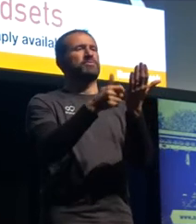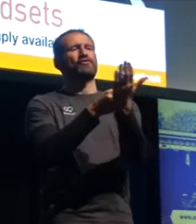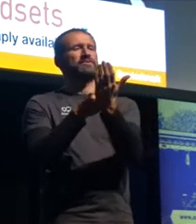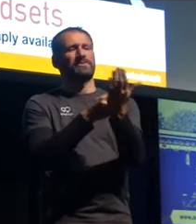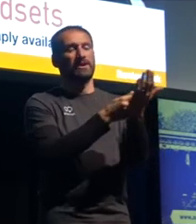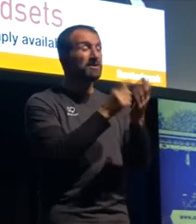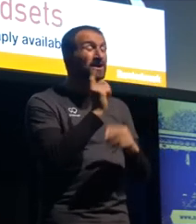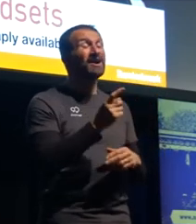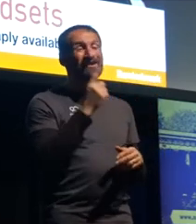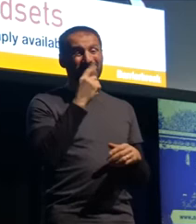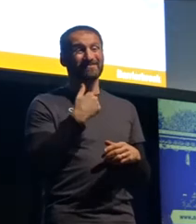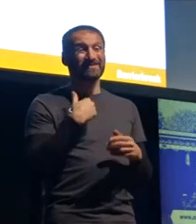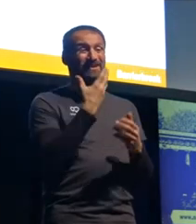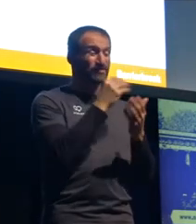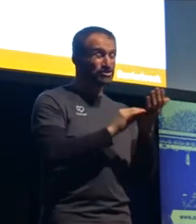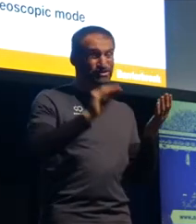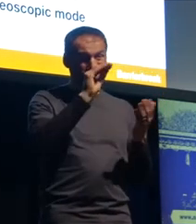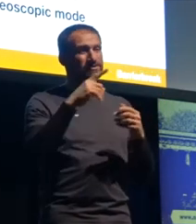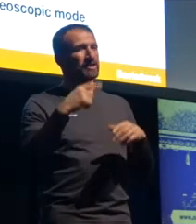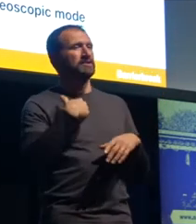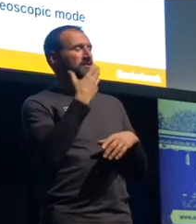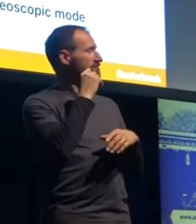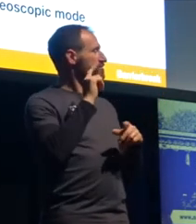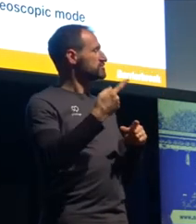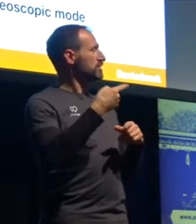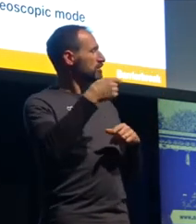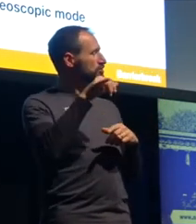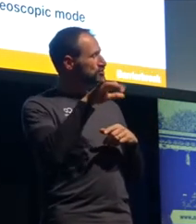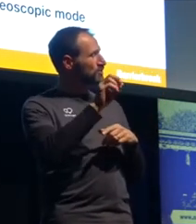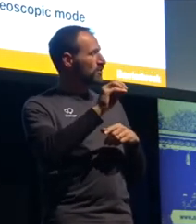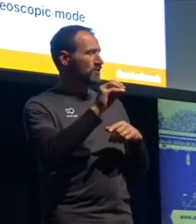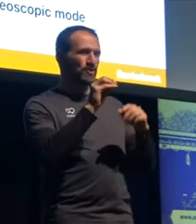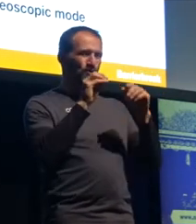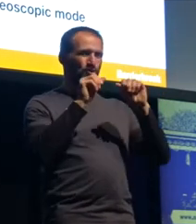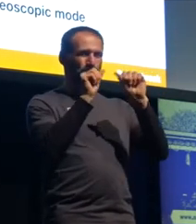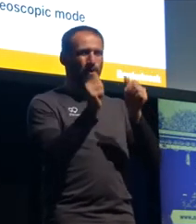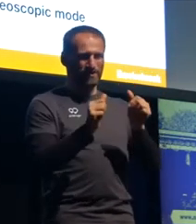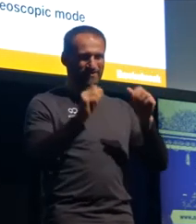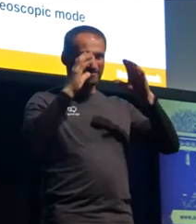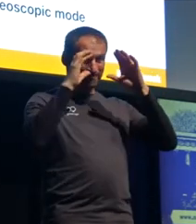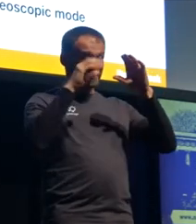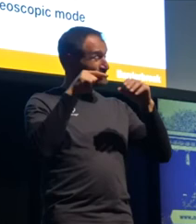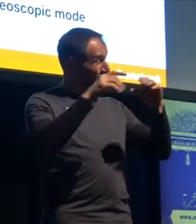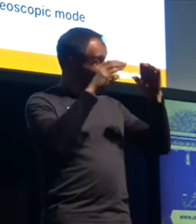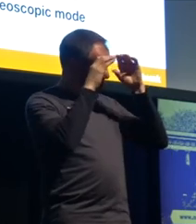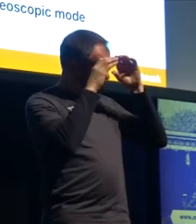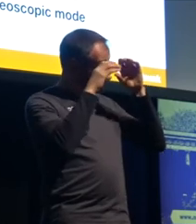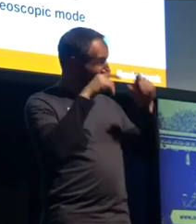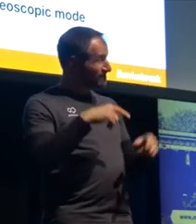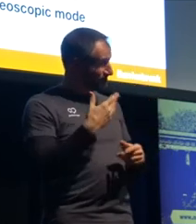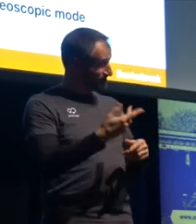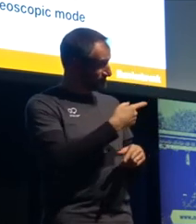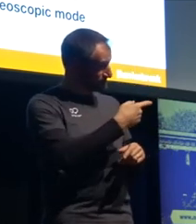want it to be in stereoscopic mode, just like this, right? So if you play it right